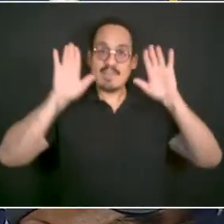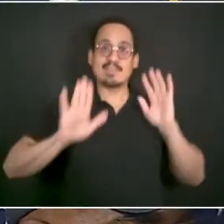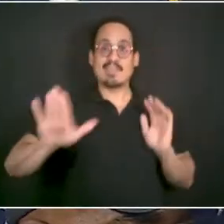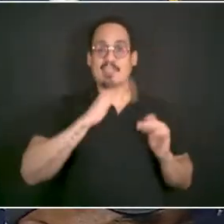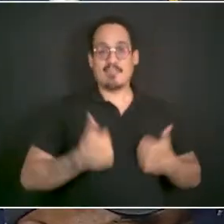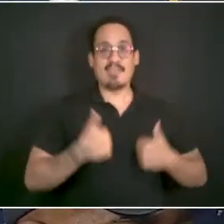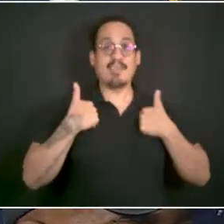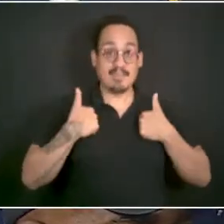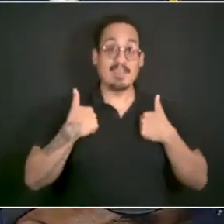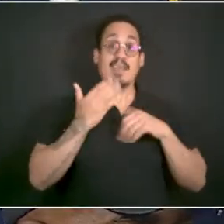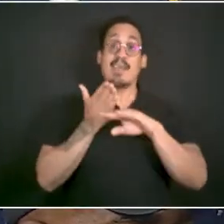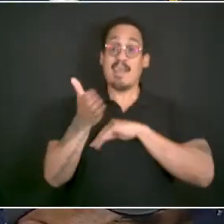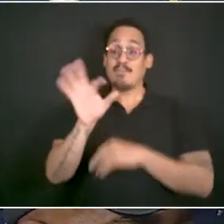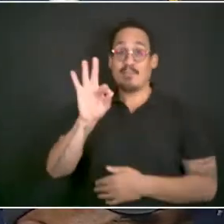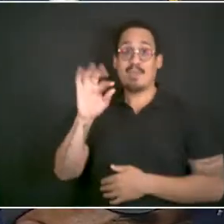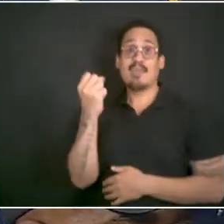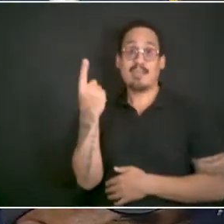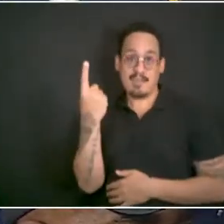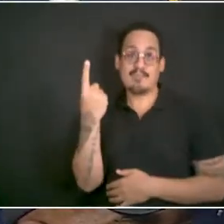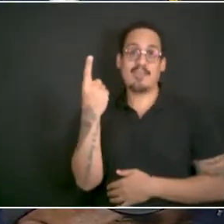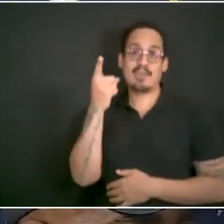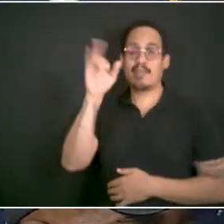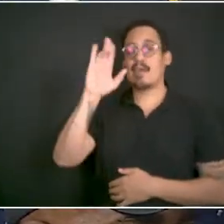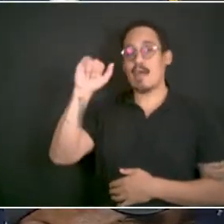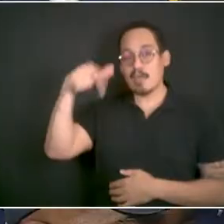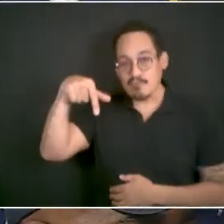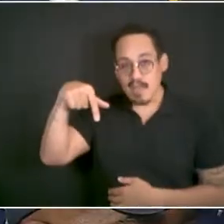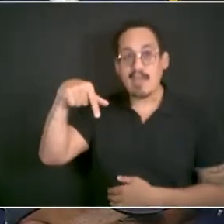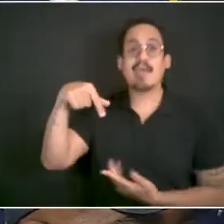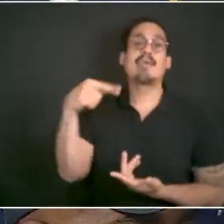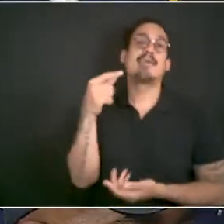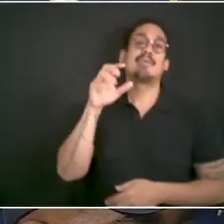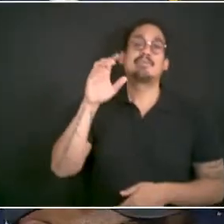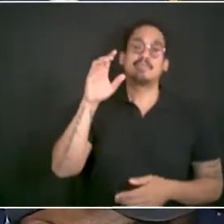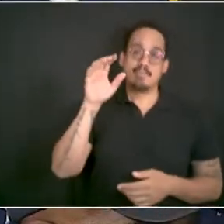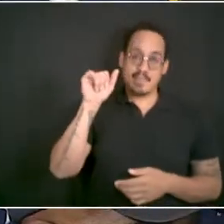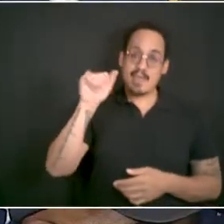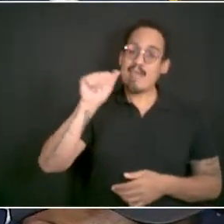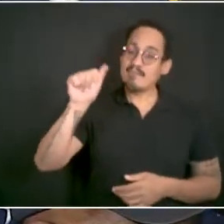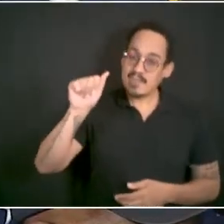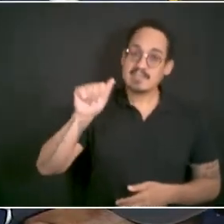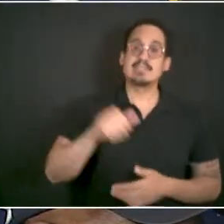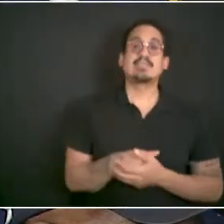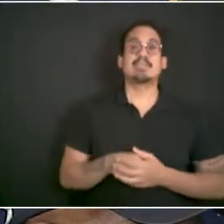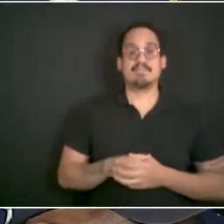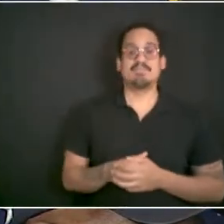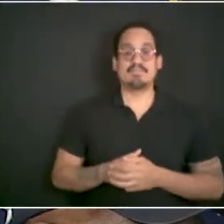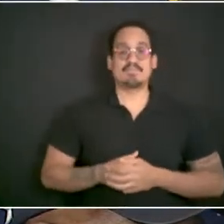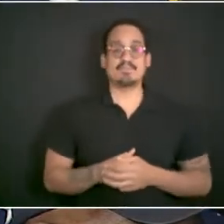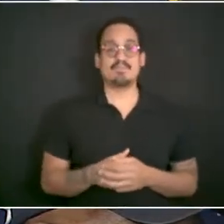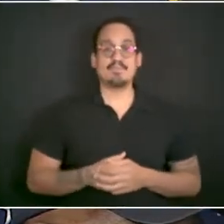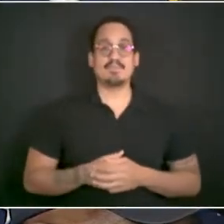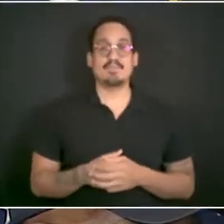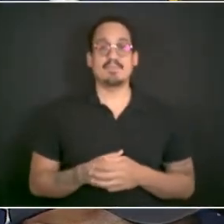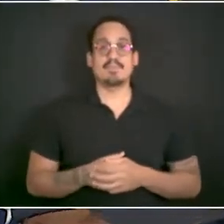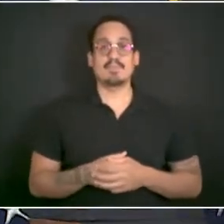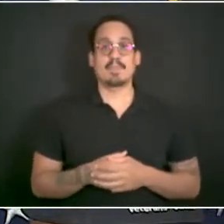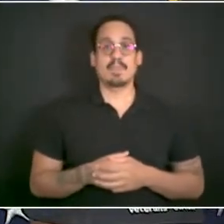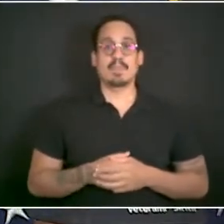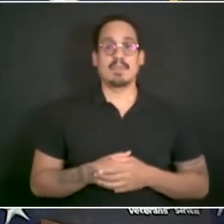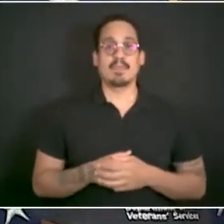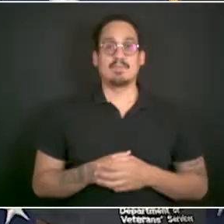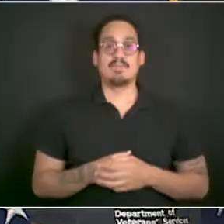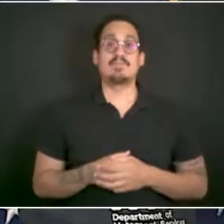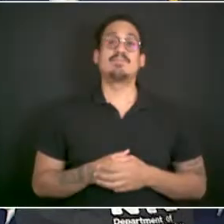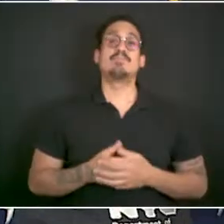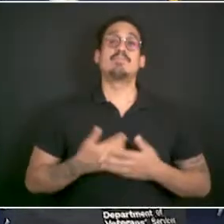Iraq and Afghanistan. And today, we're excited to announce that nationally acclaimed sculptor